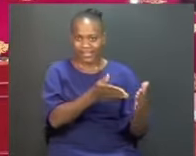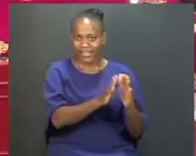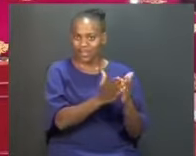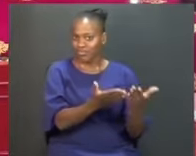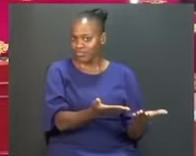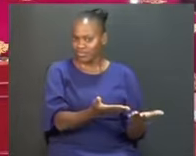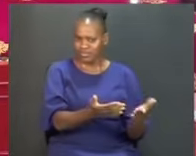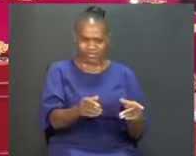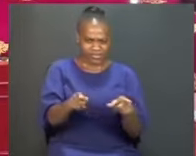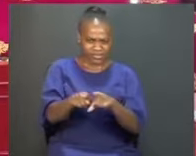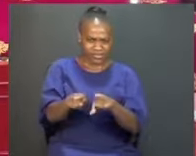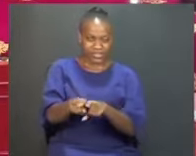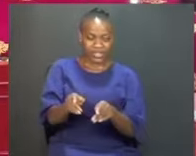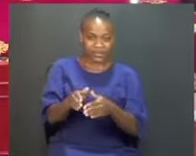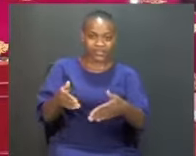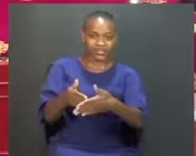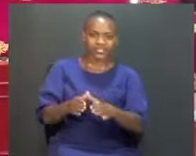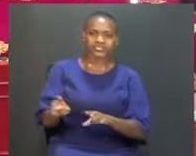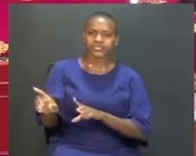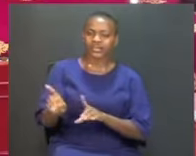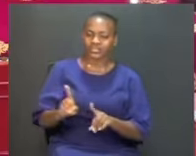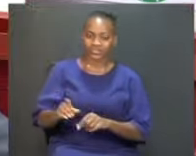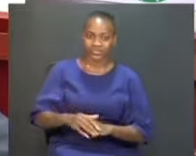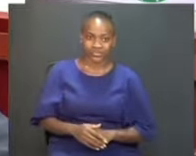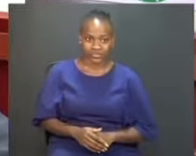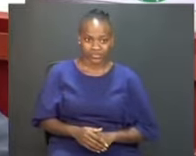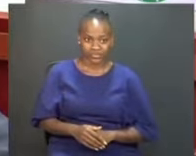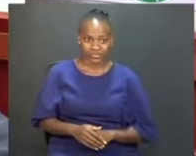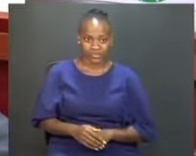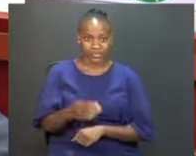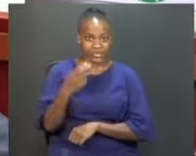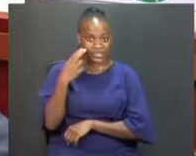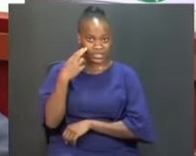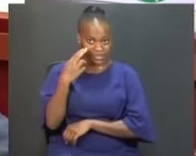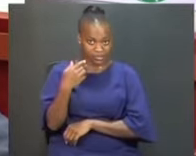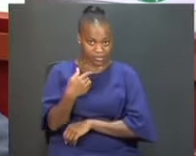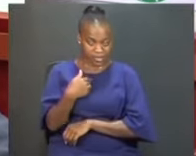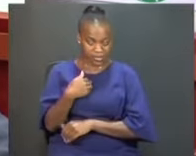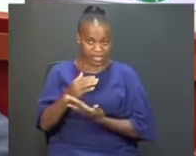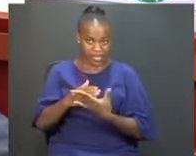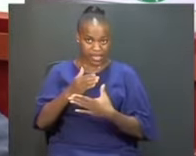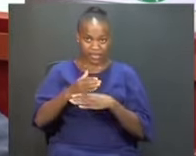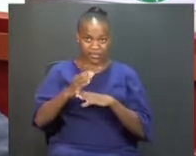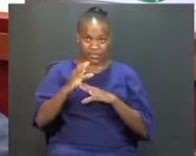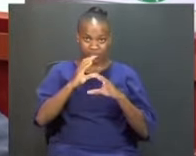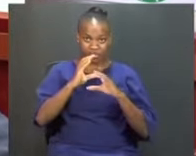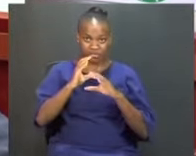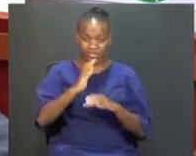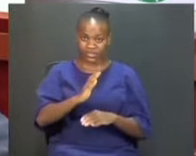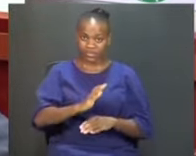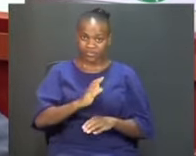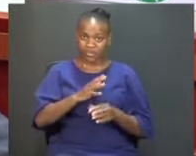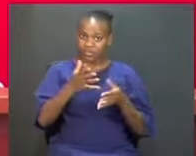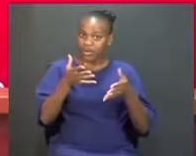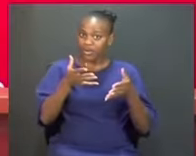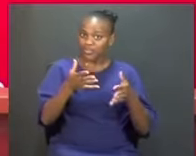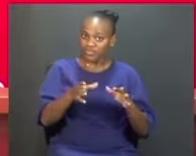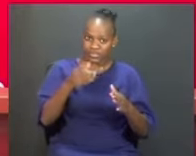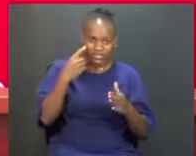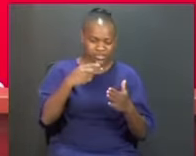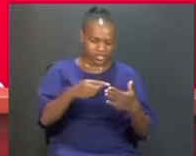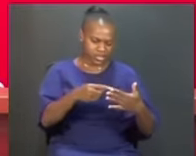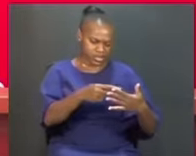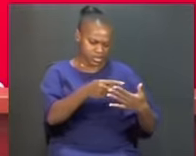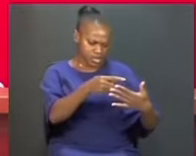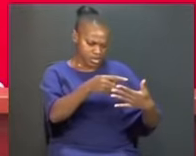did. And so you see that after my formal communication, if you go through the rest,